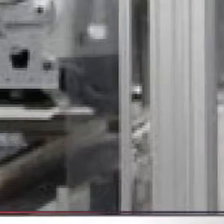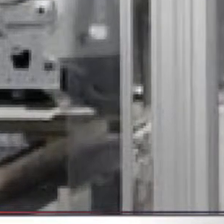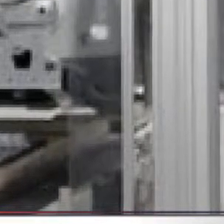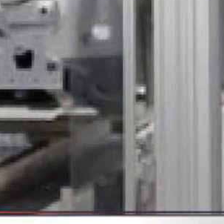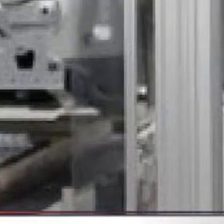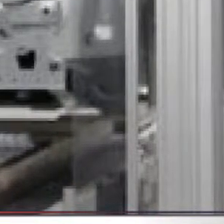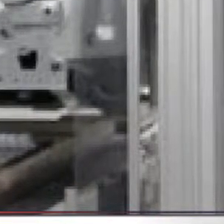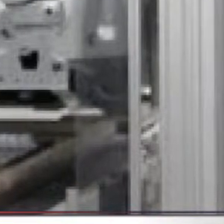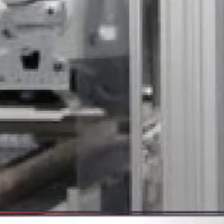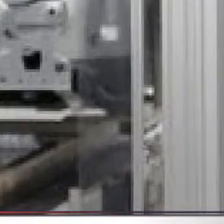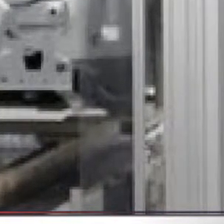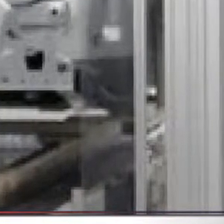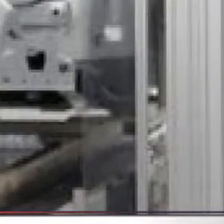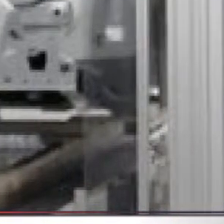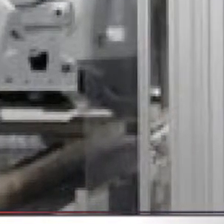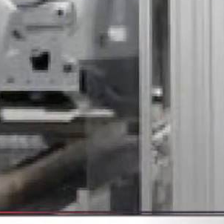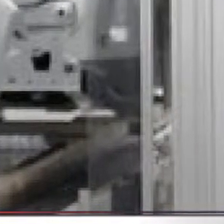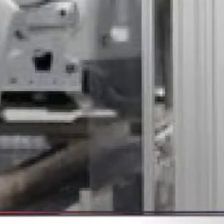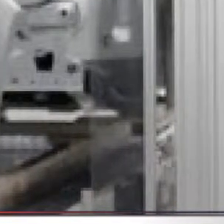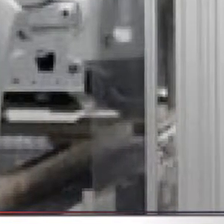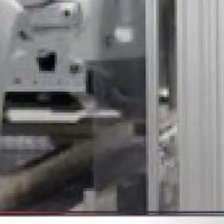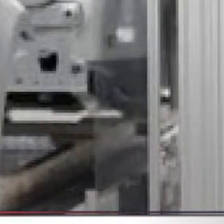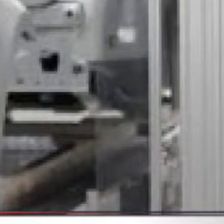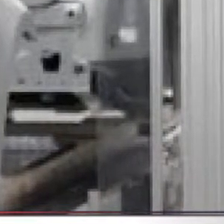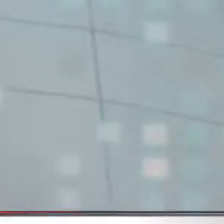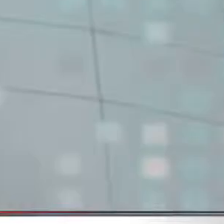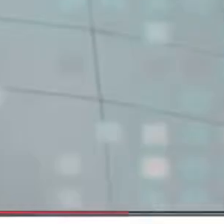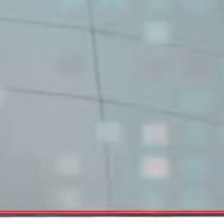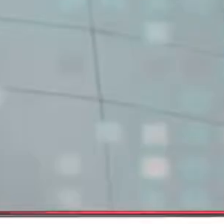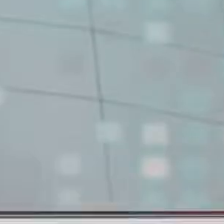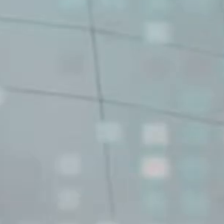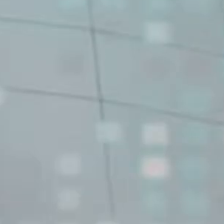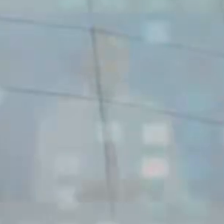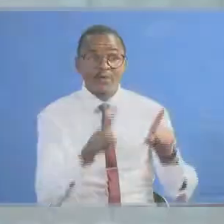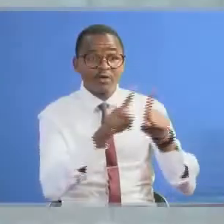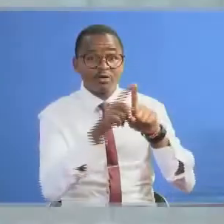Now, we also had our reporters going